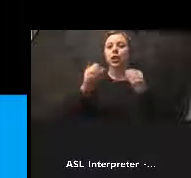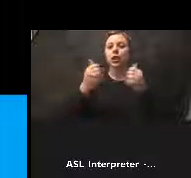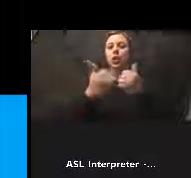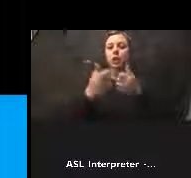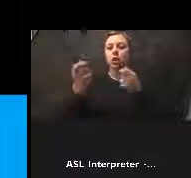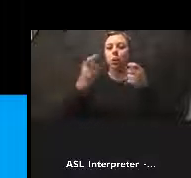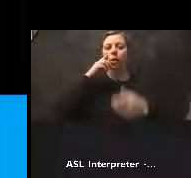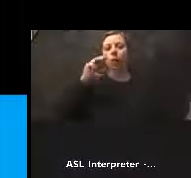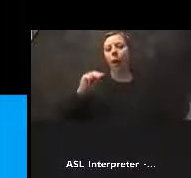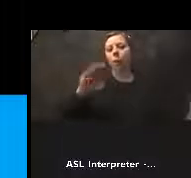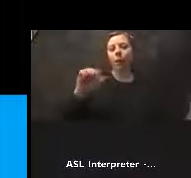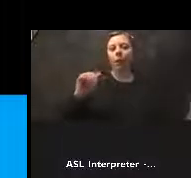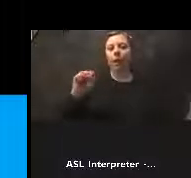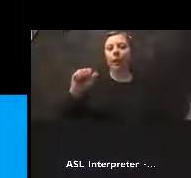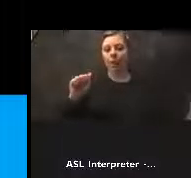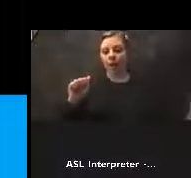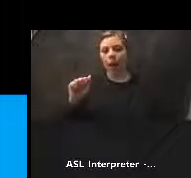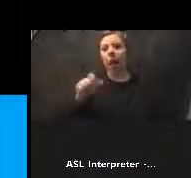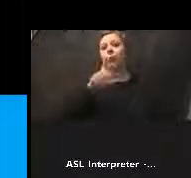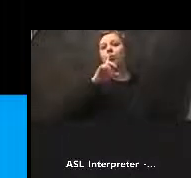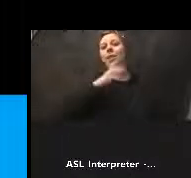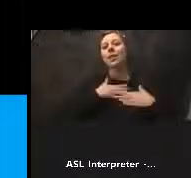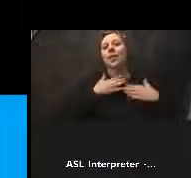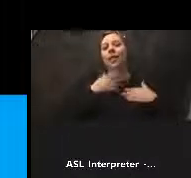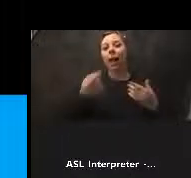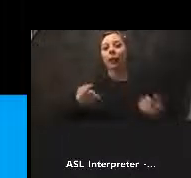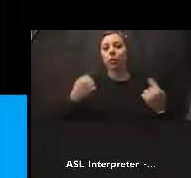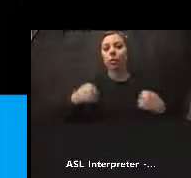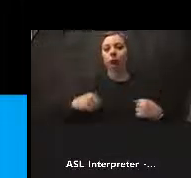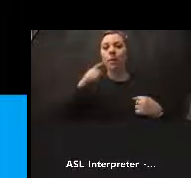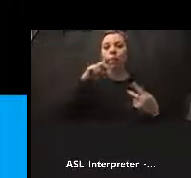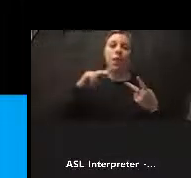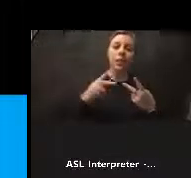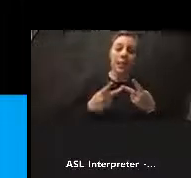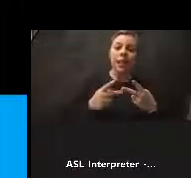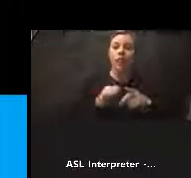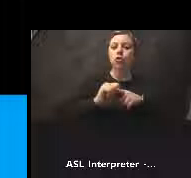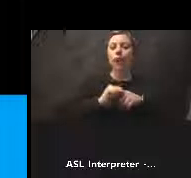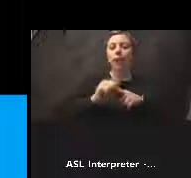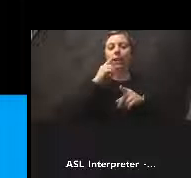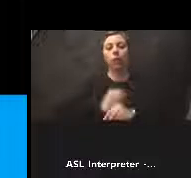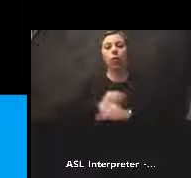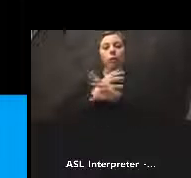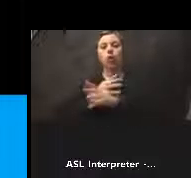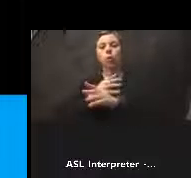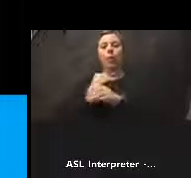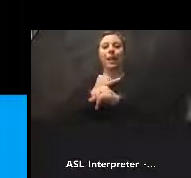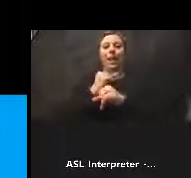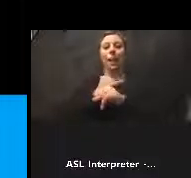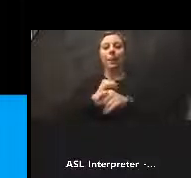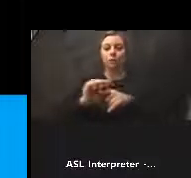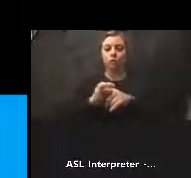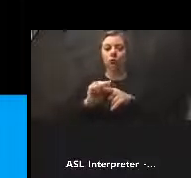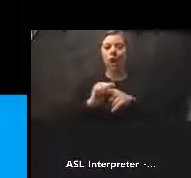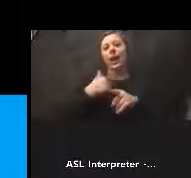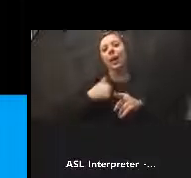you all here today for our second training for the virtual campus training series that MCASA hosts every year. Today's training